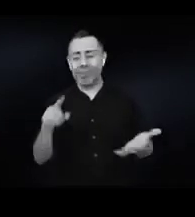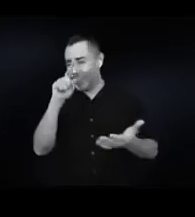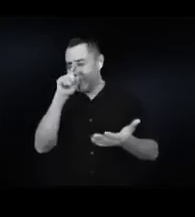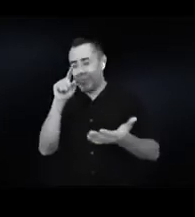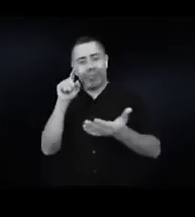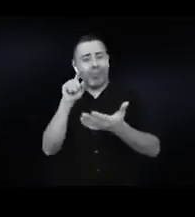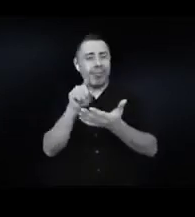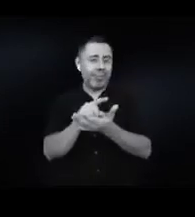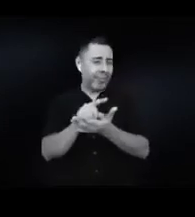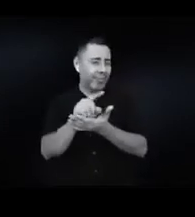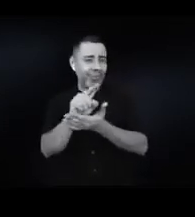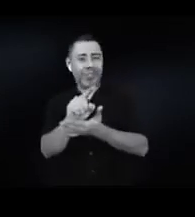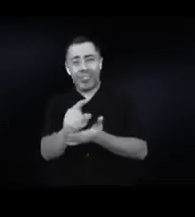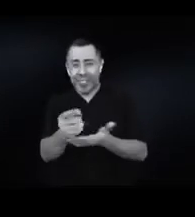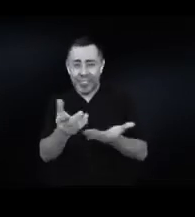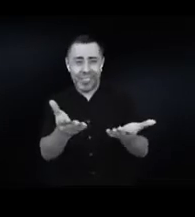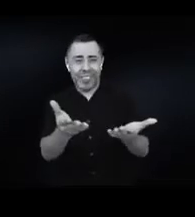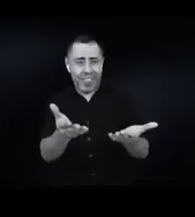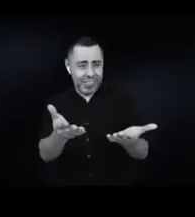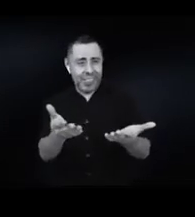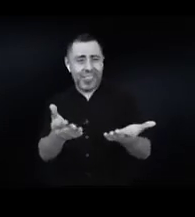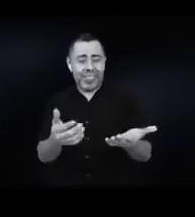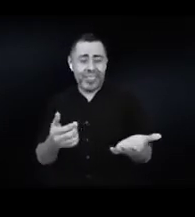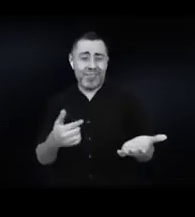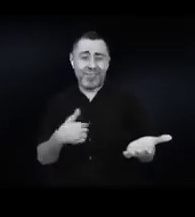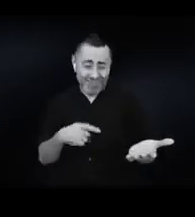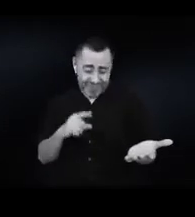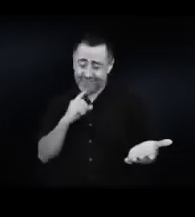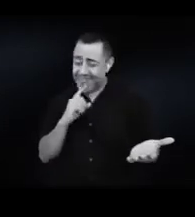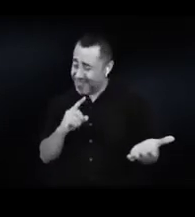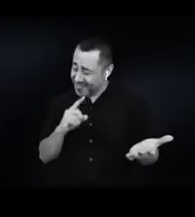loving you. Da, da, da,